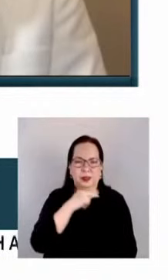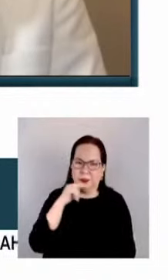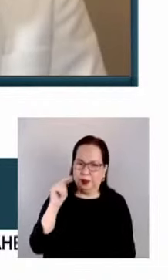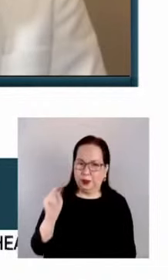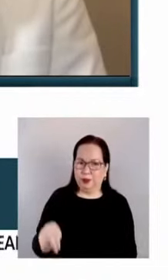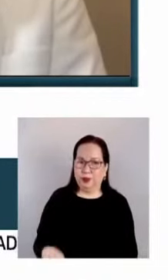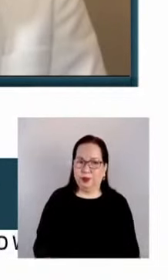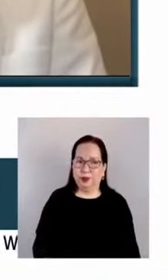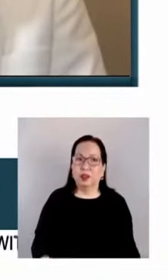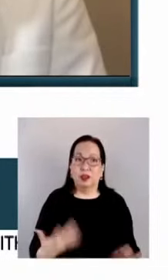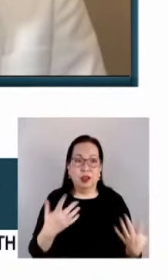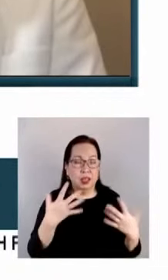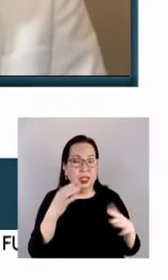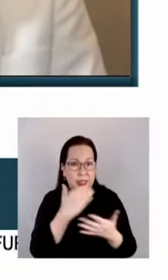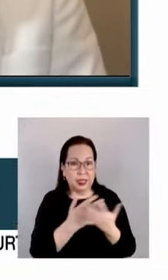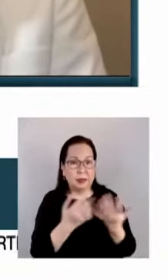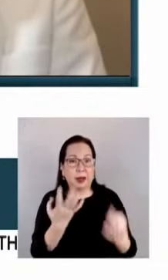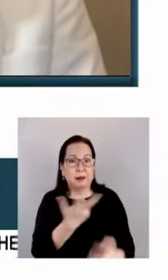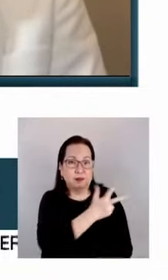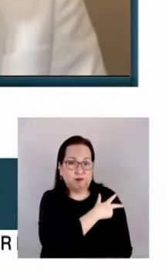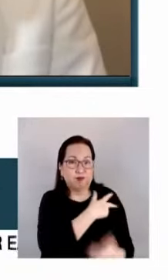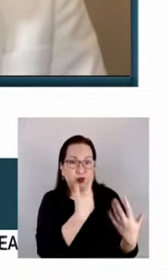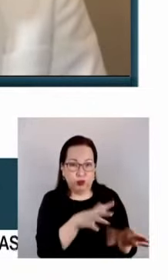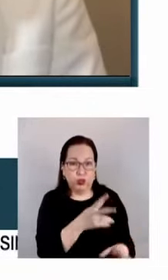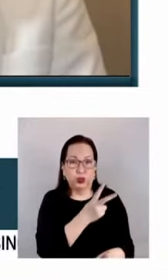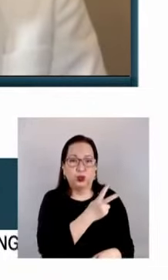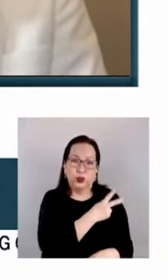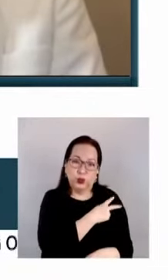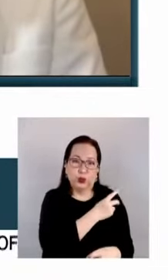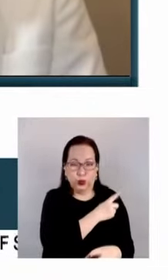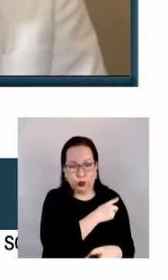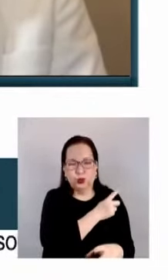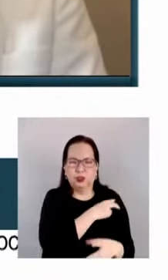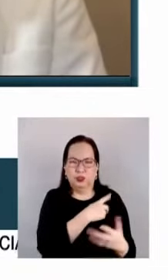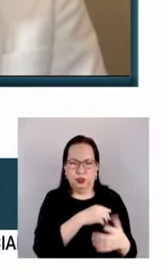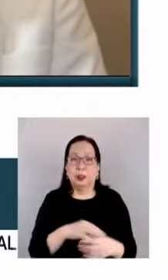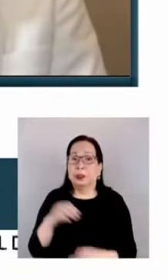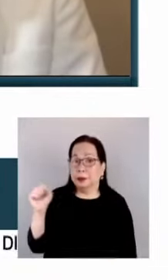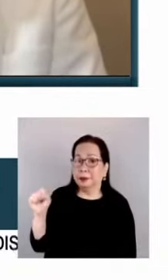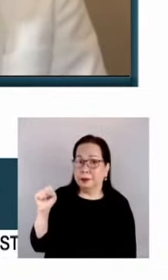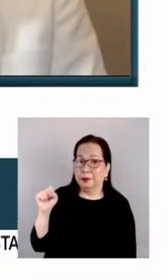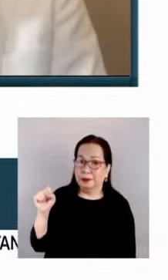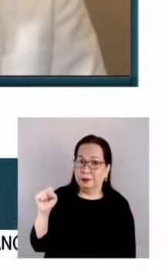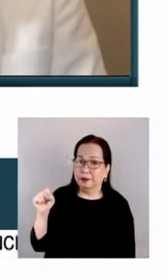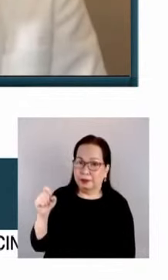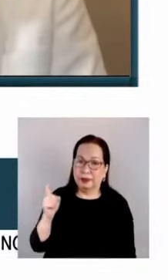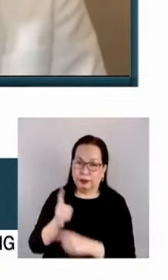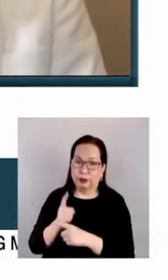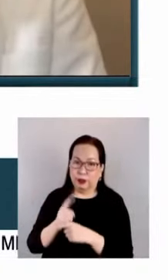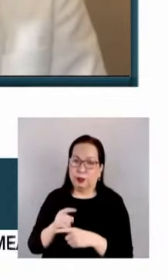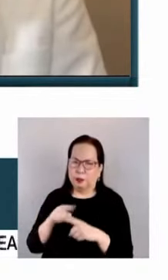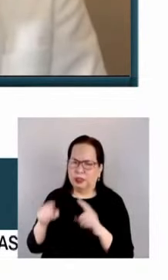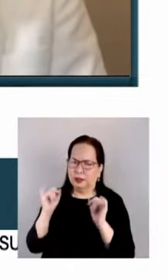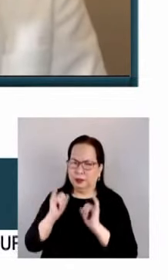been vaccinated and boosted as well. Well, yes, that's one factor. But again, we have